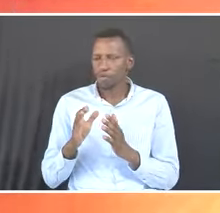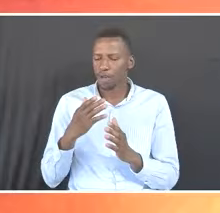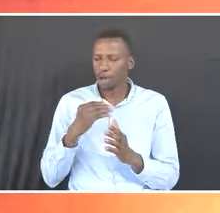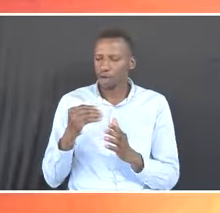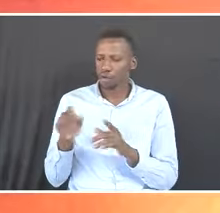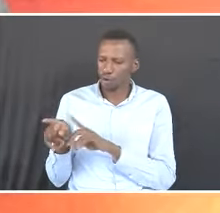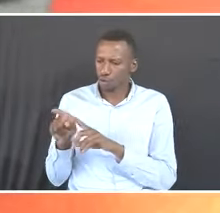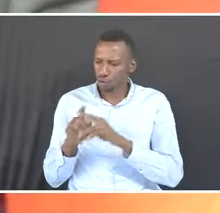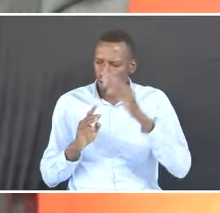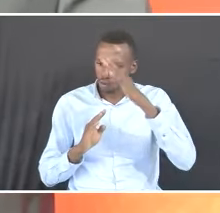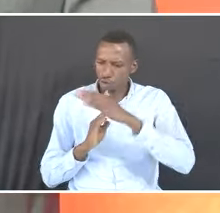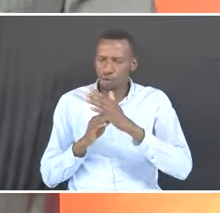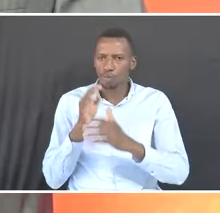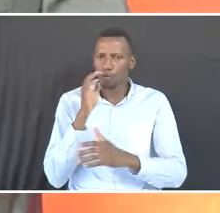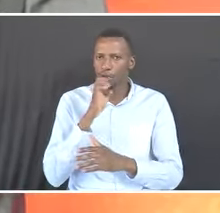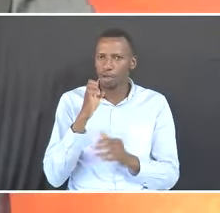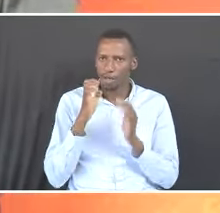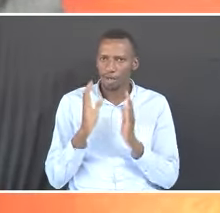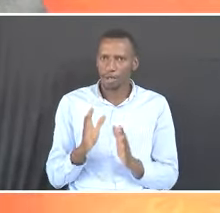sure.